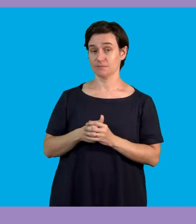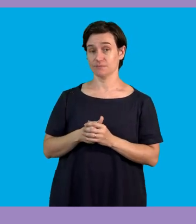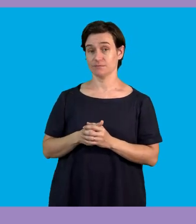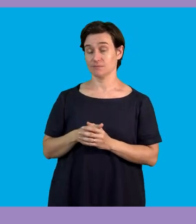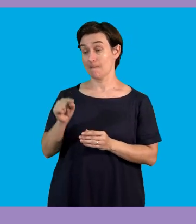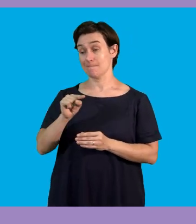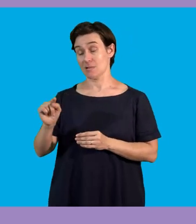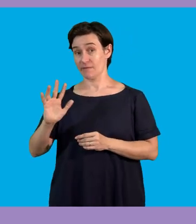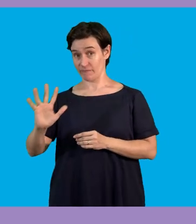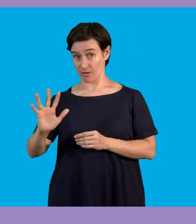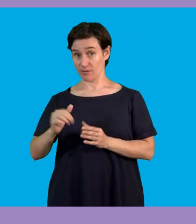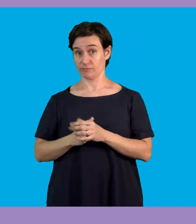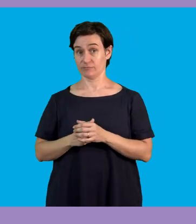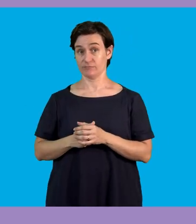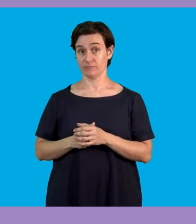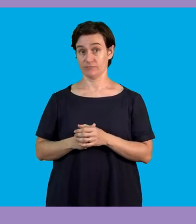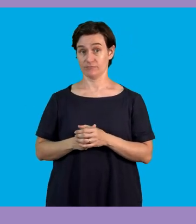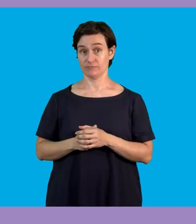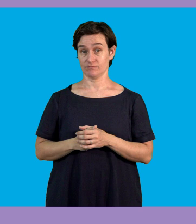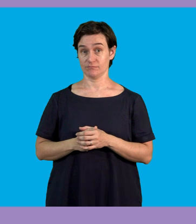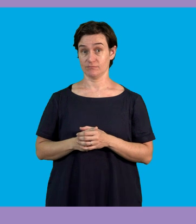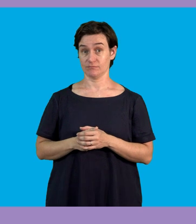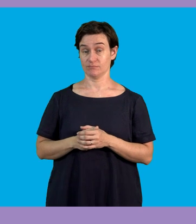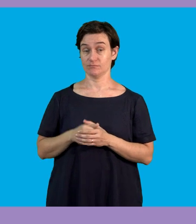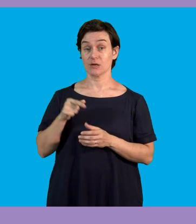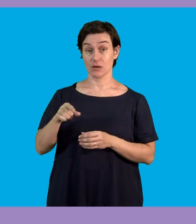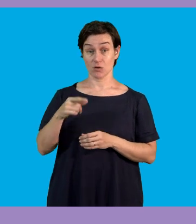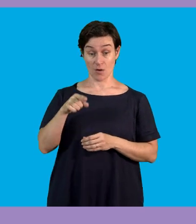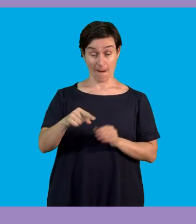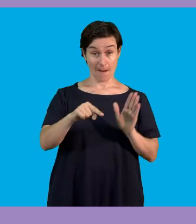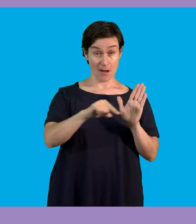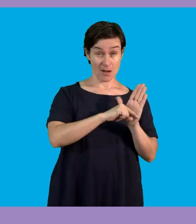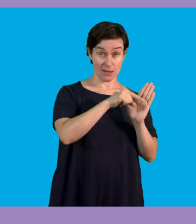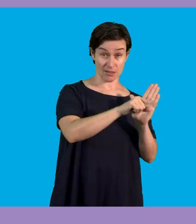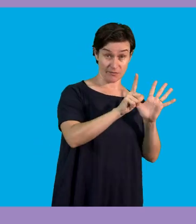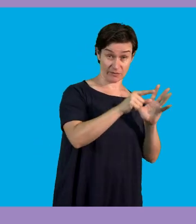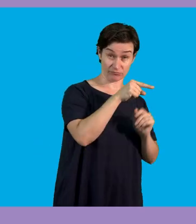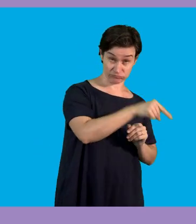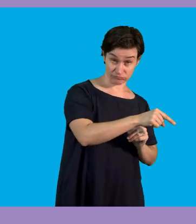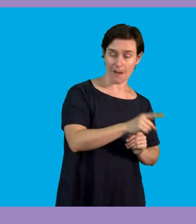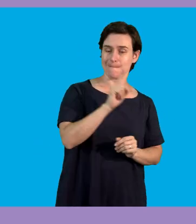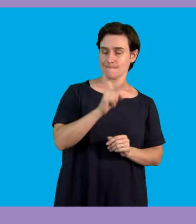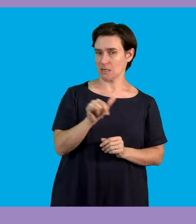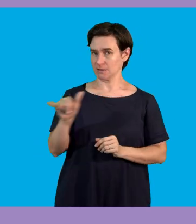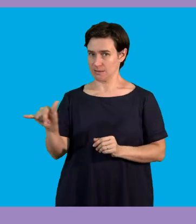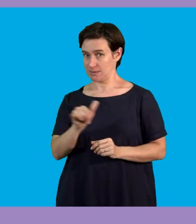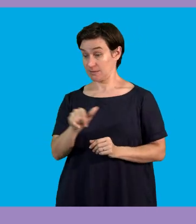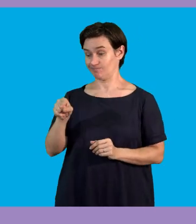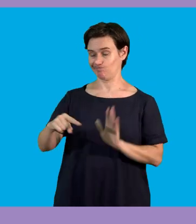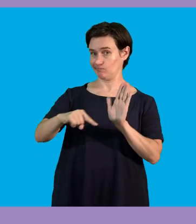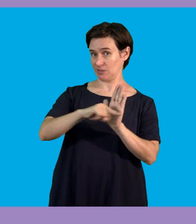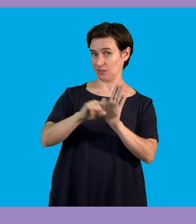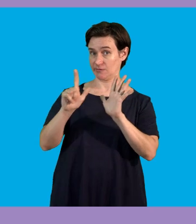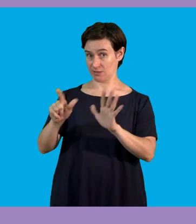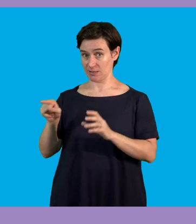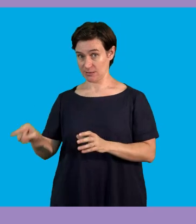8x minus 5. And then because we have added